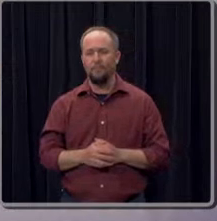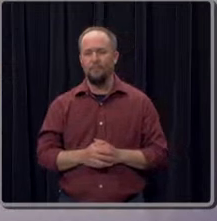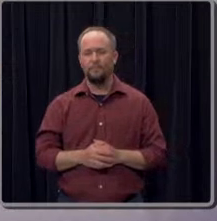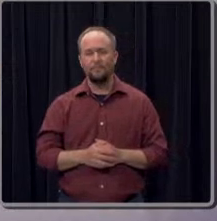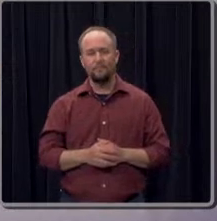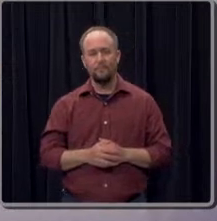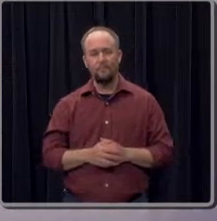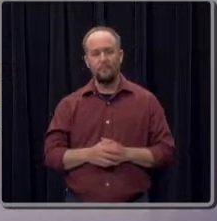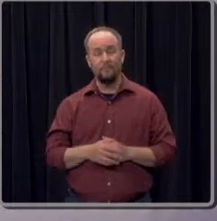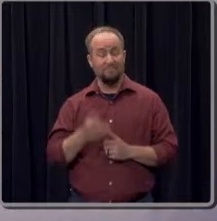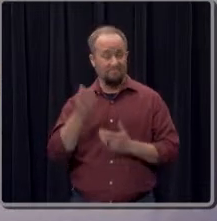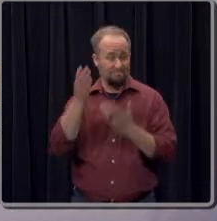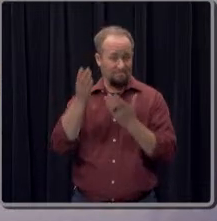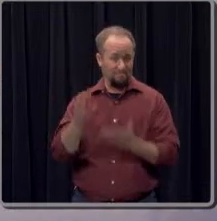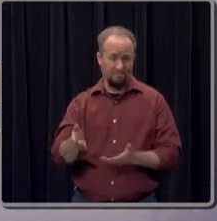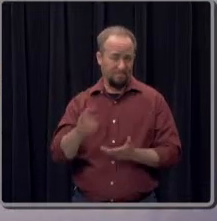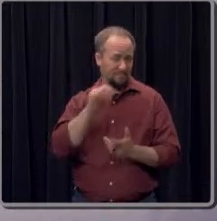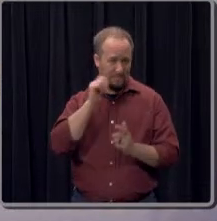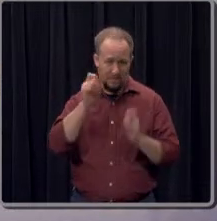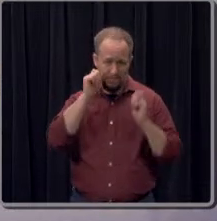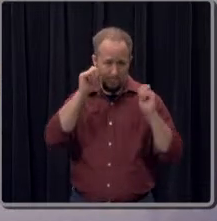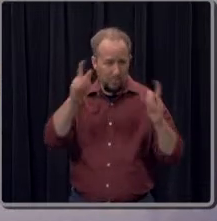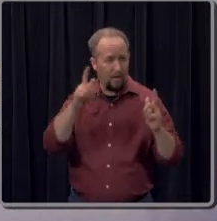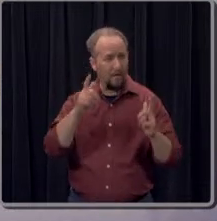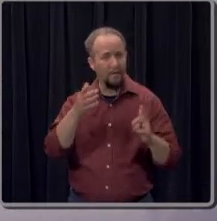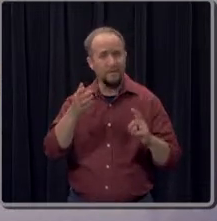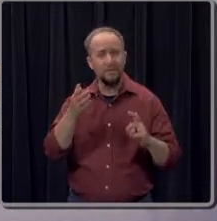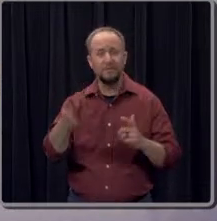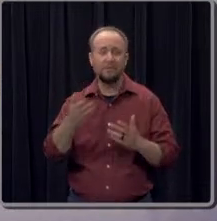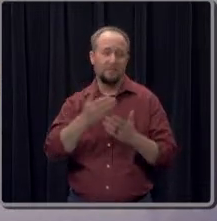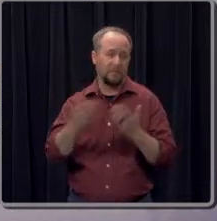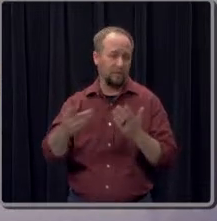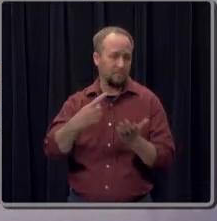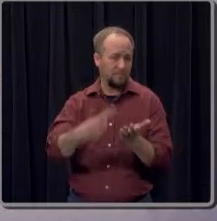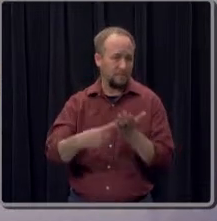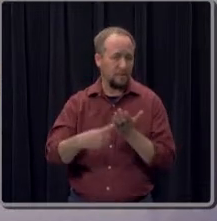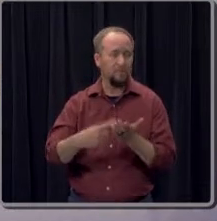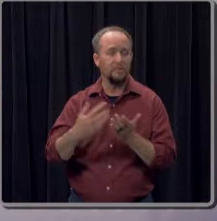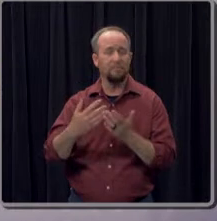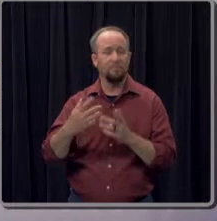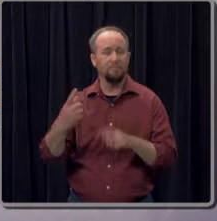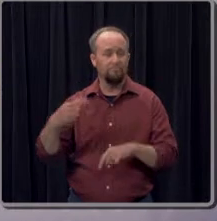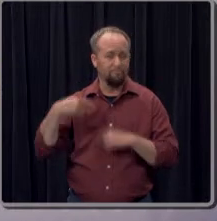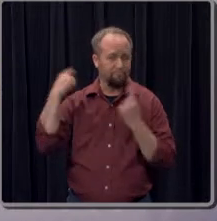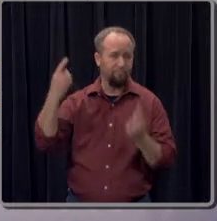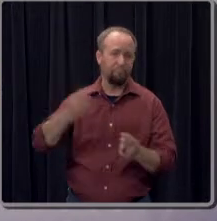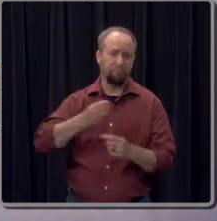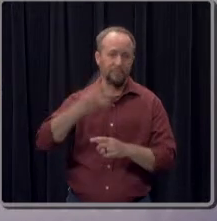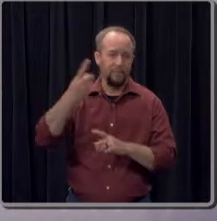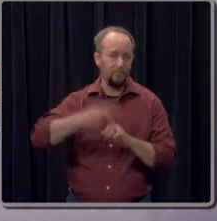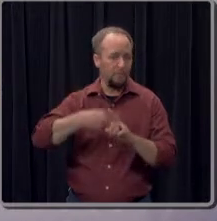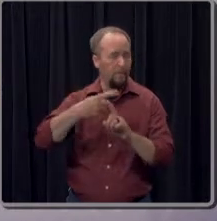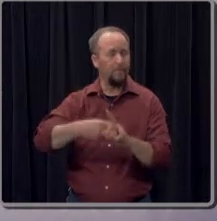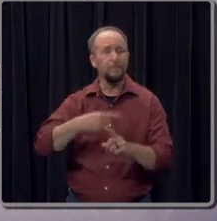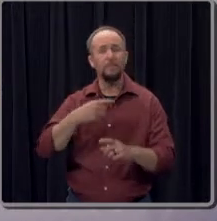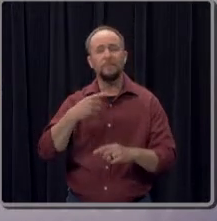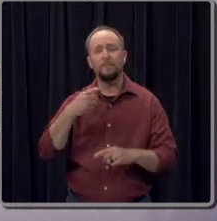Nothing on this screen is a surprise. These are the things we've been talking about for months here in terms